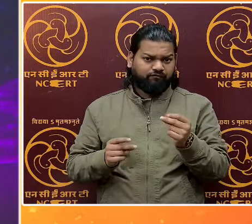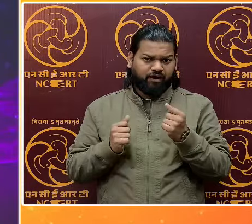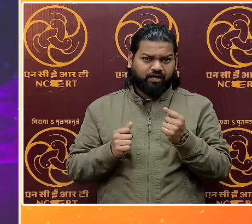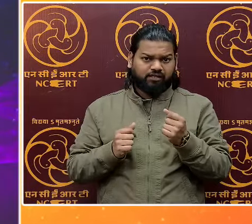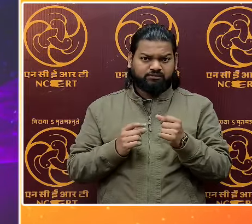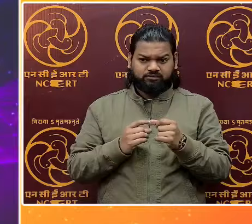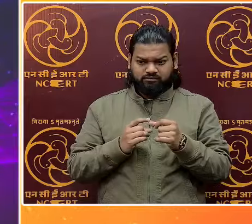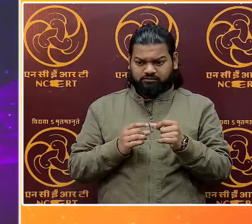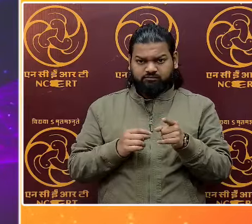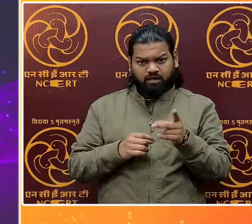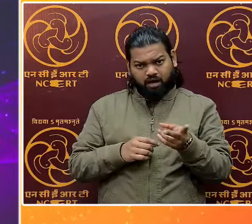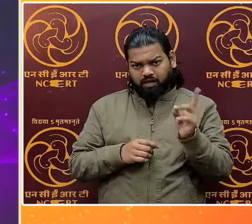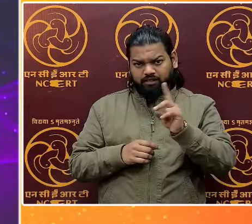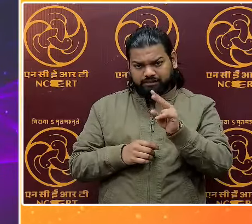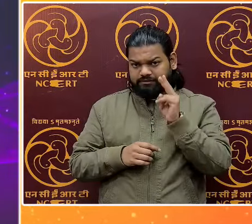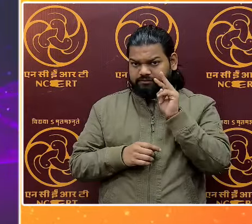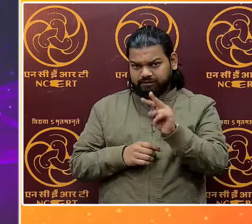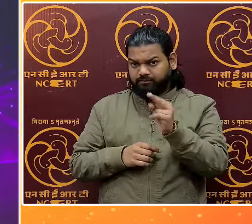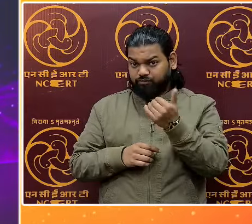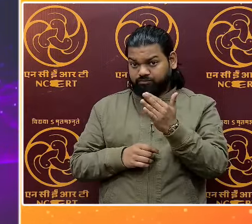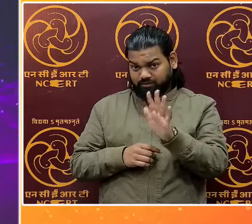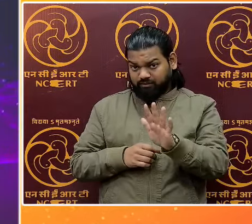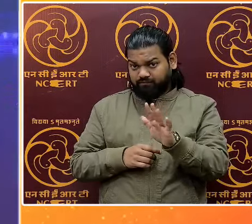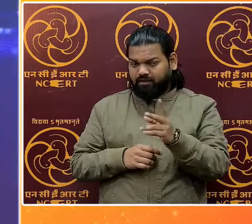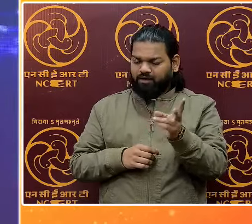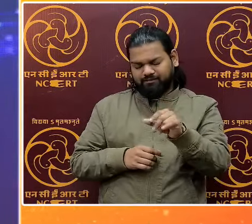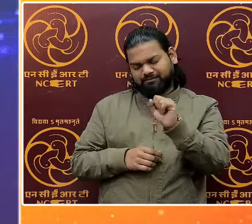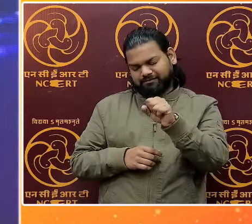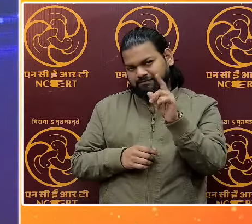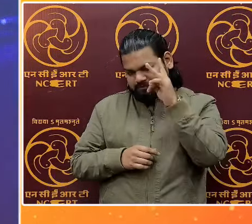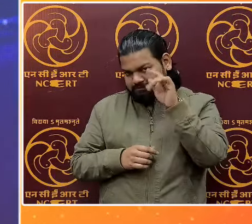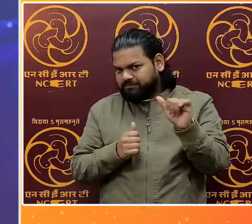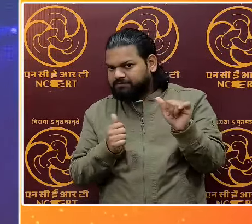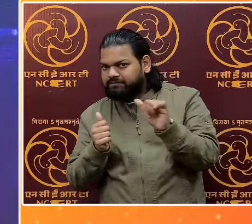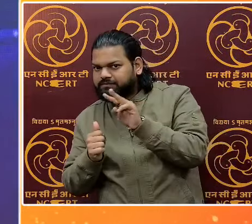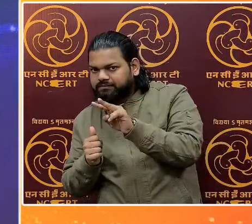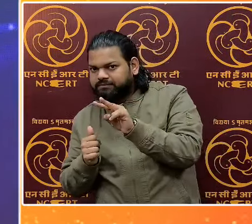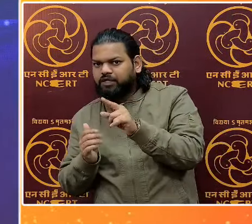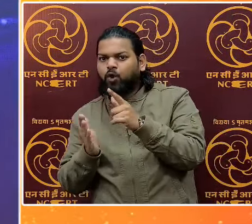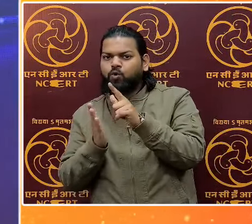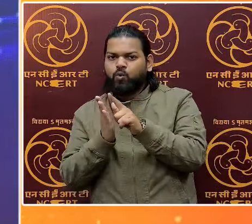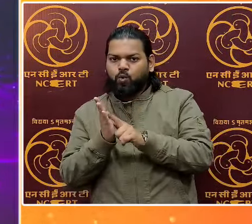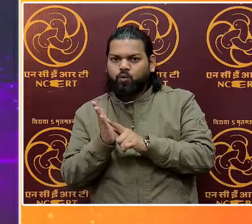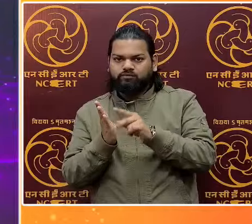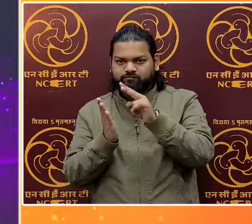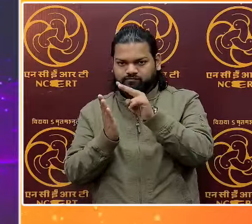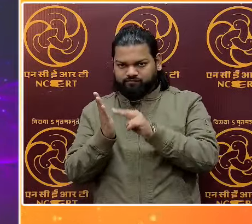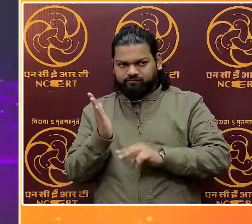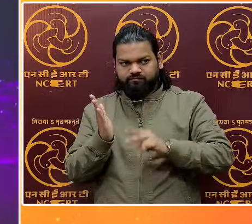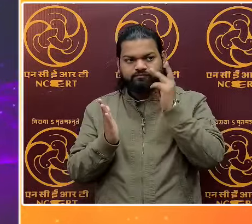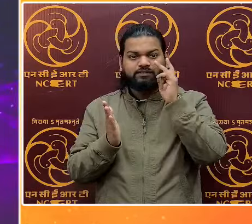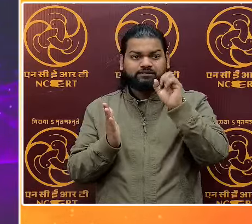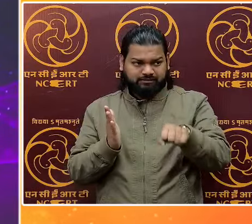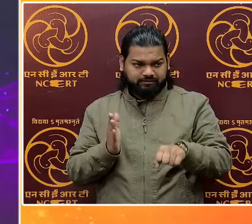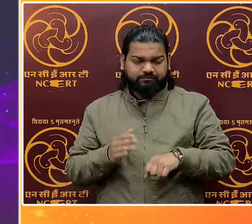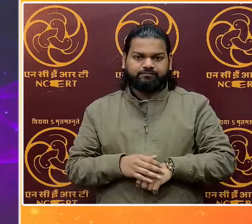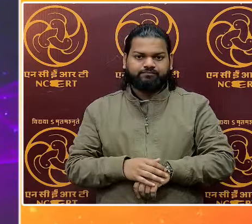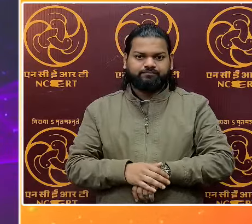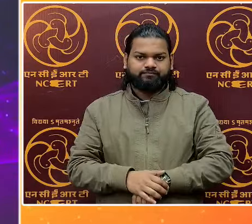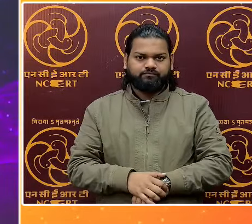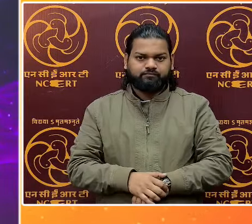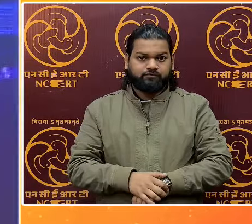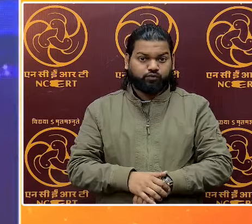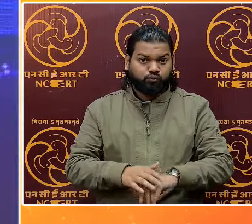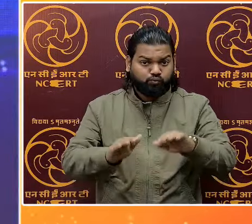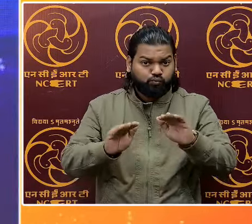of this again, ma'am, please. Okay. So, these were laws of reflections. Yes. So,